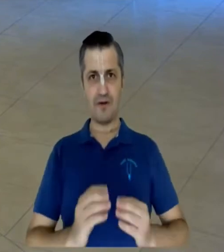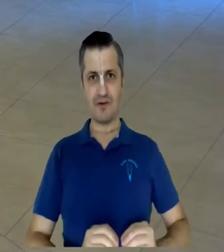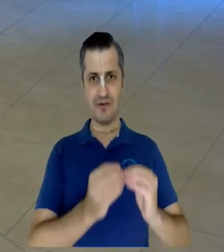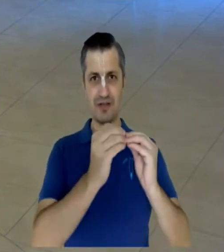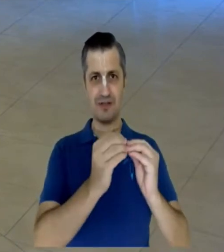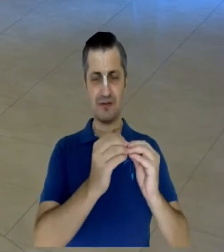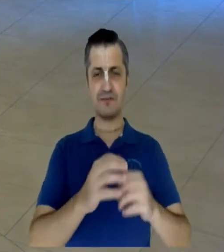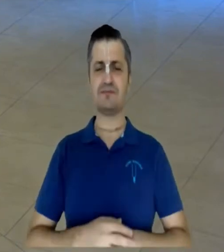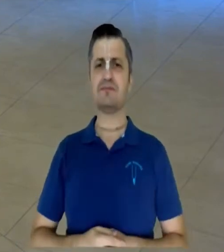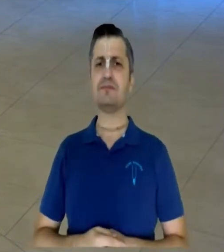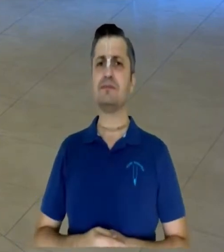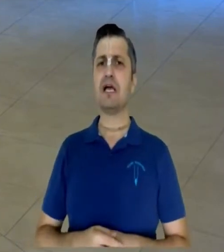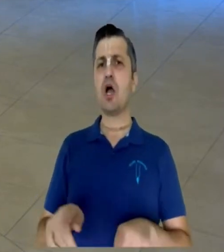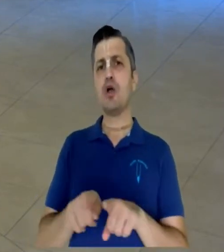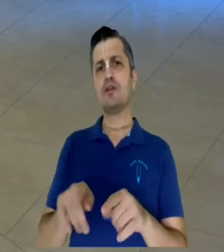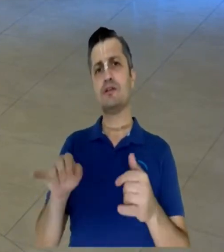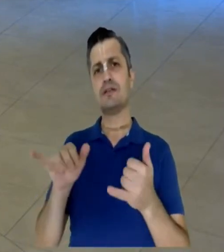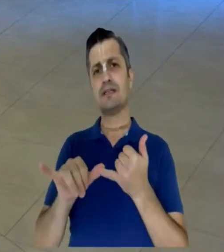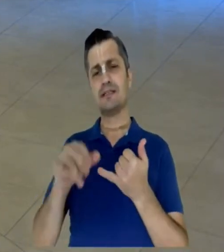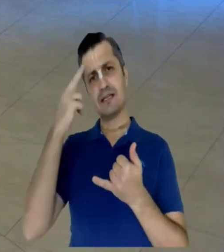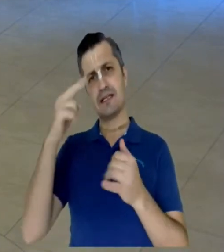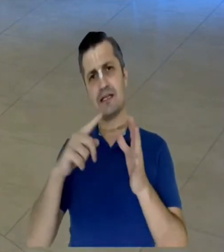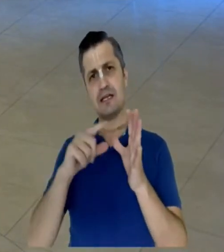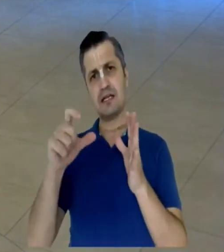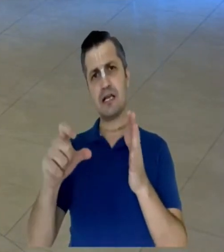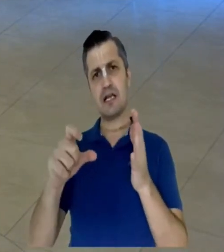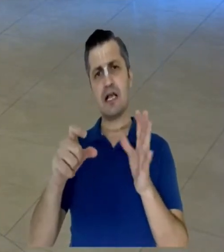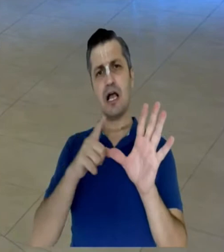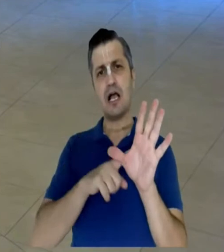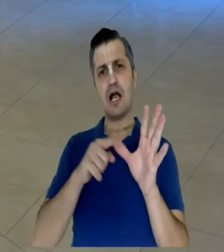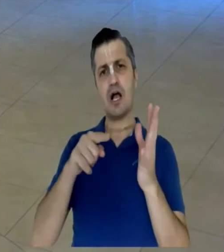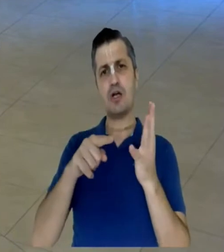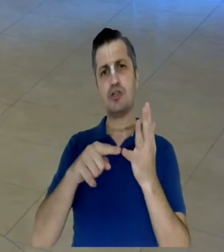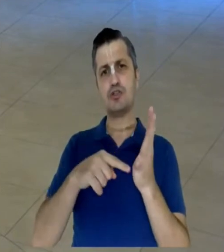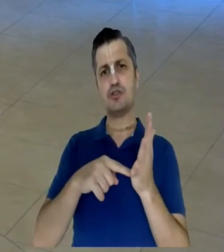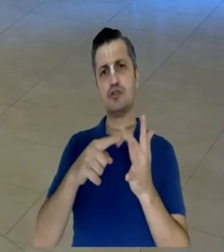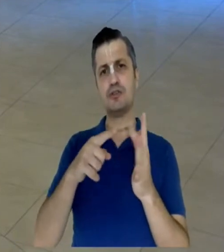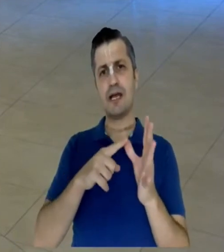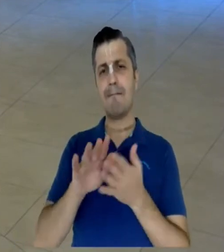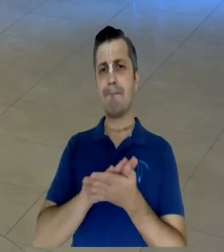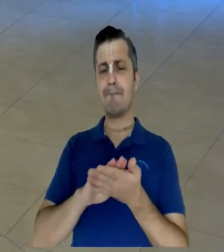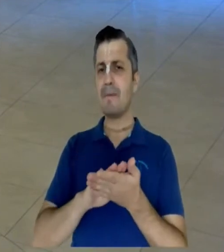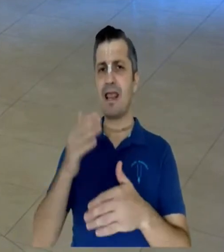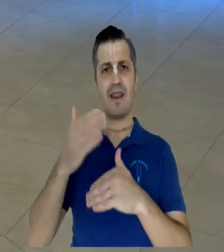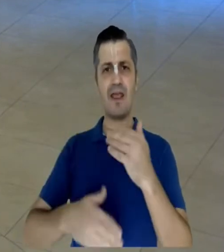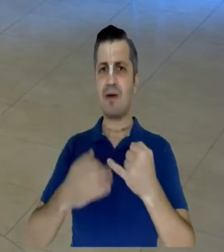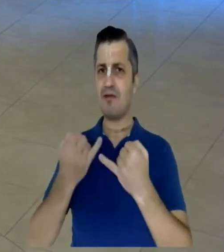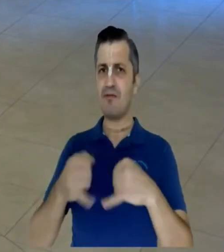always aloof and independent from what we call the material influence, or the material